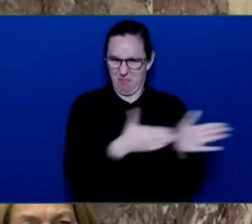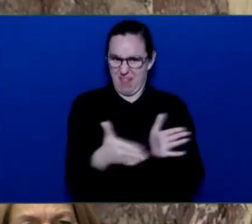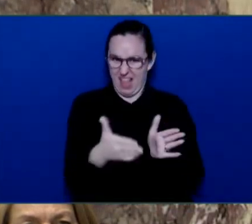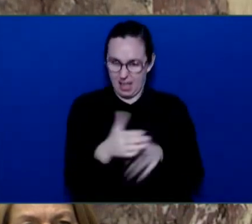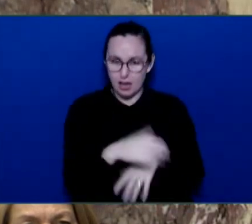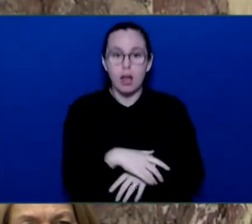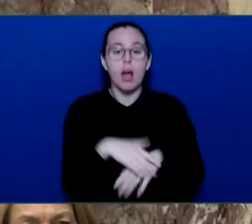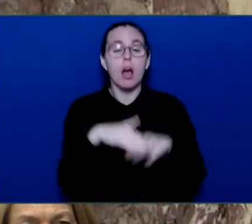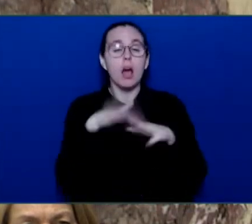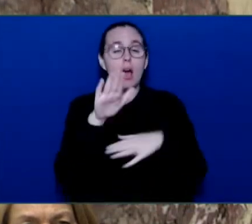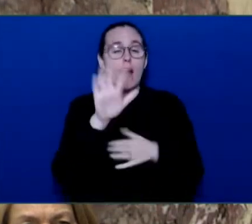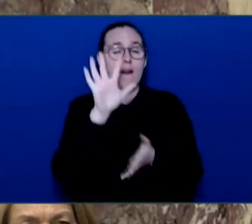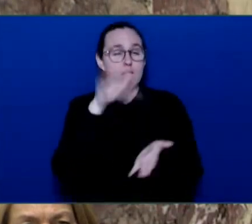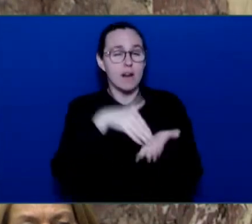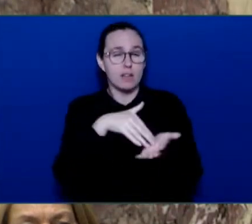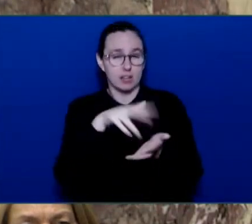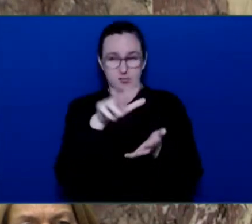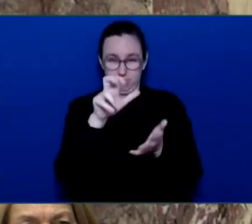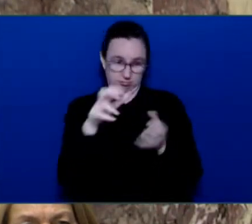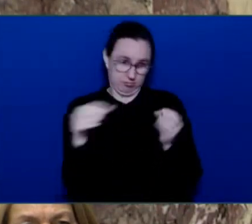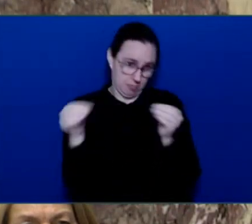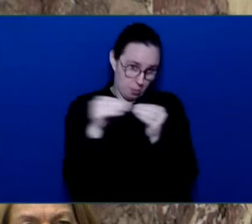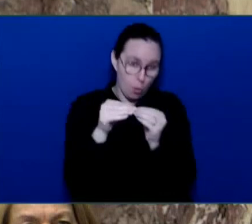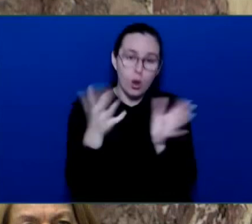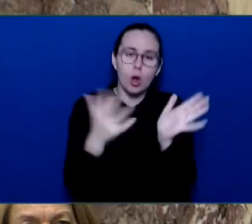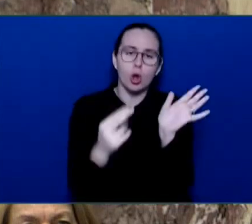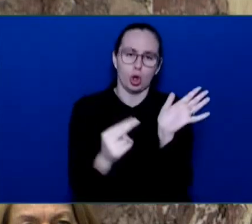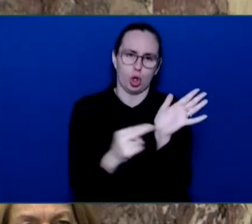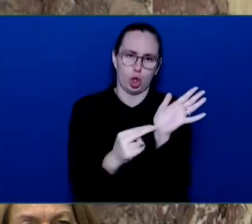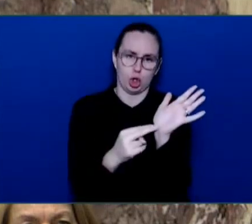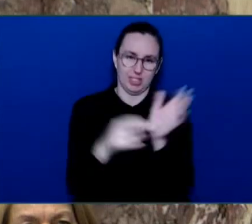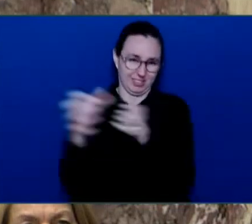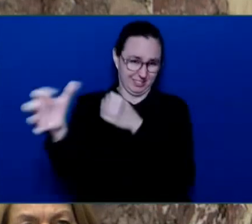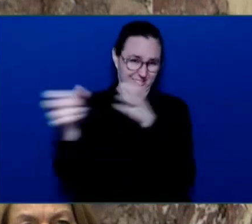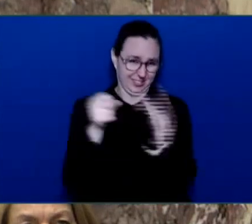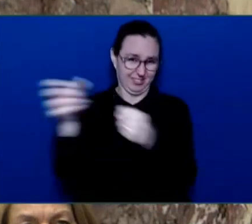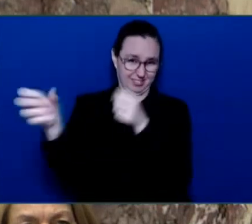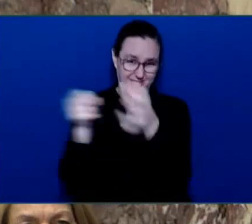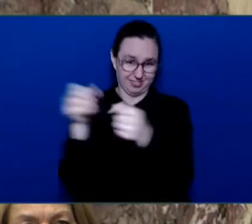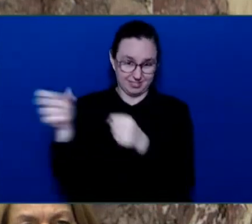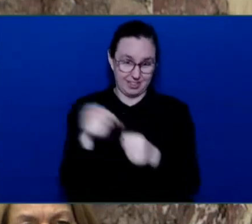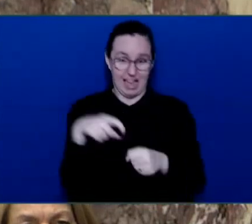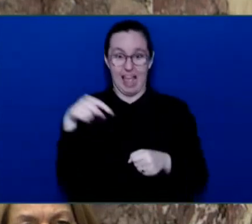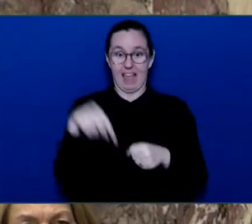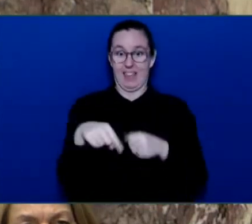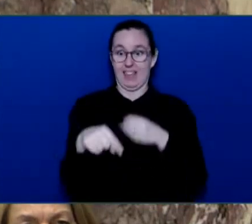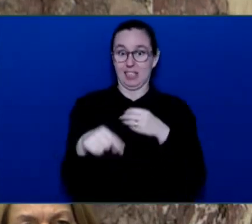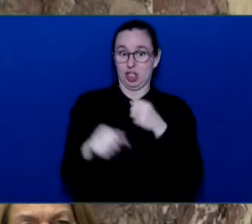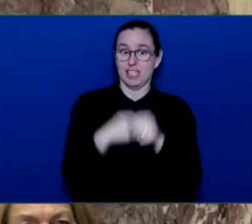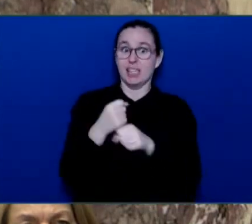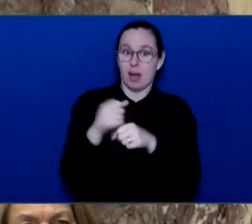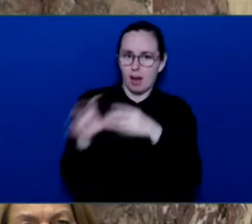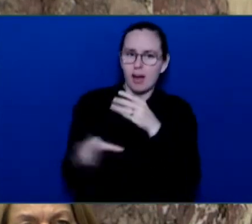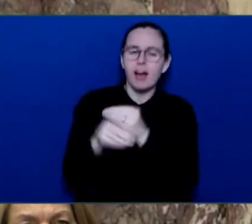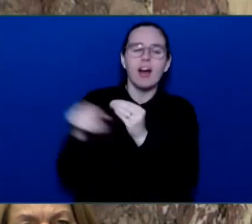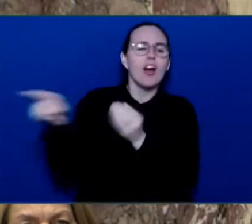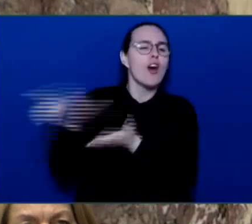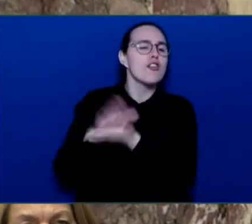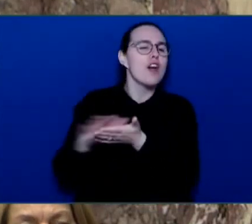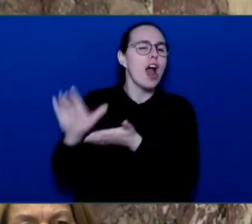more nurses, I should say, registered this year with the College of Nurses, not my statistics, the facts from them.